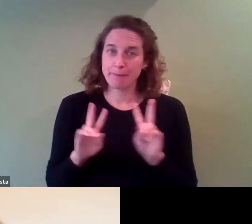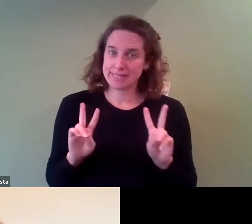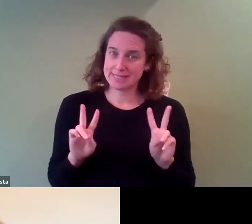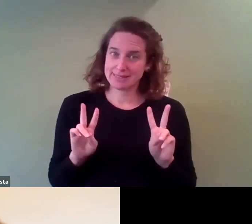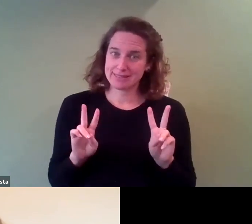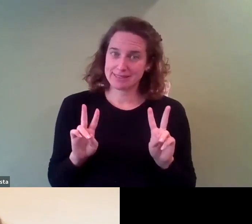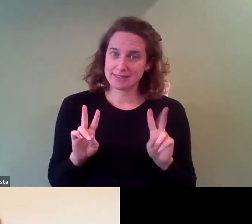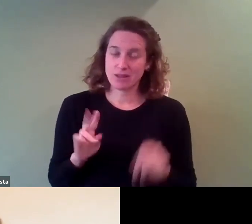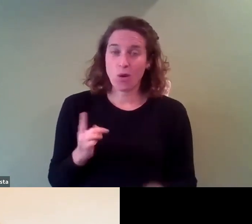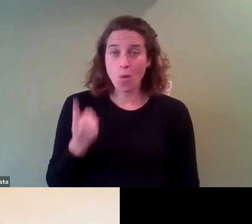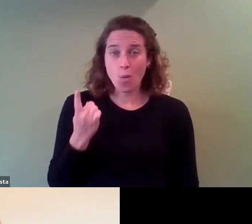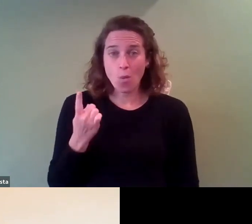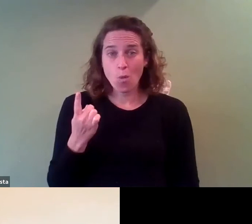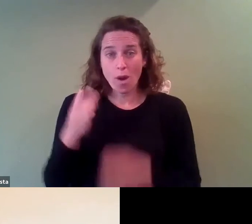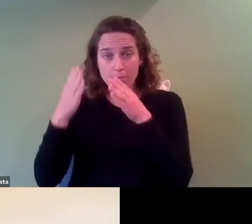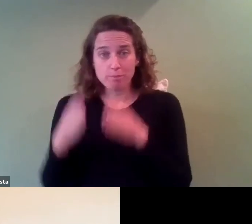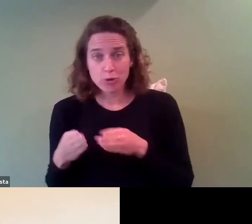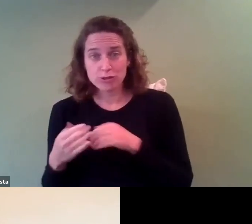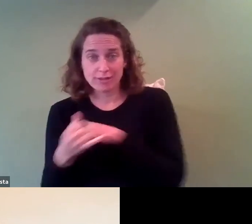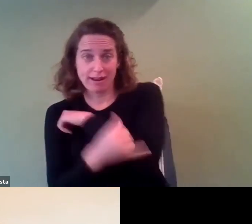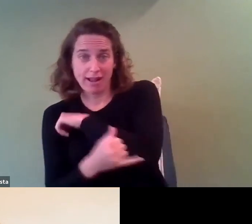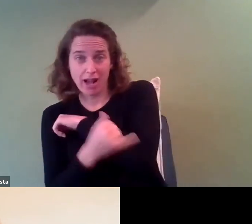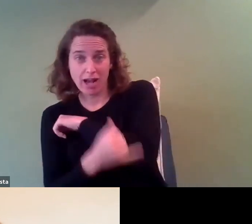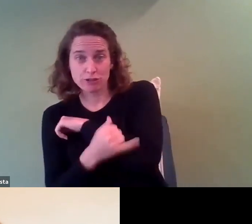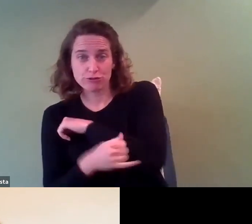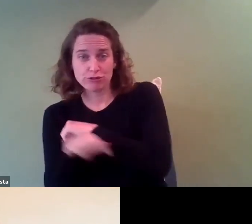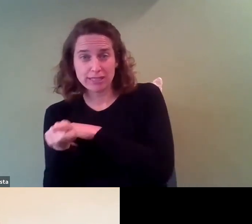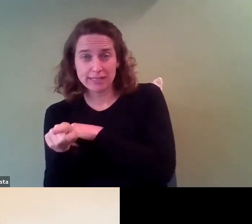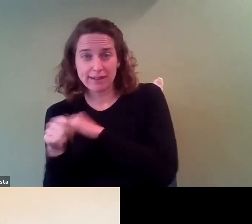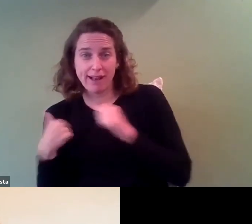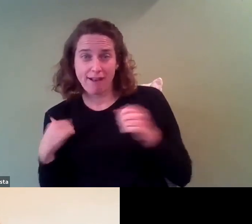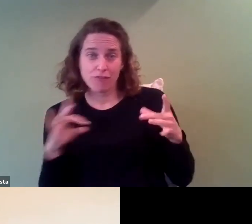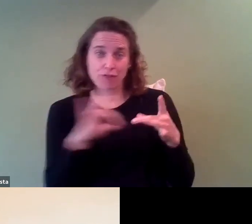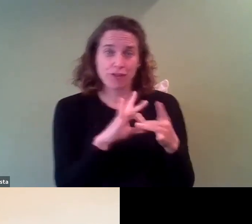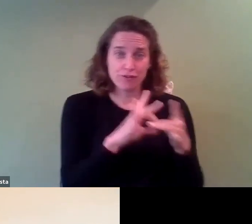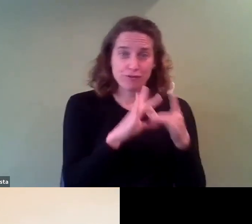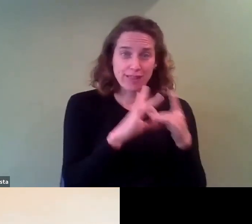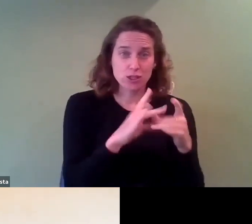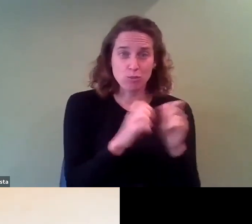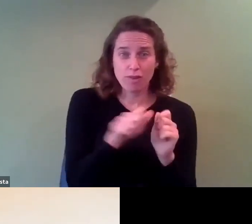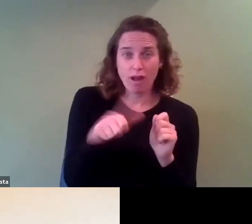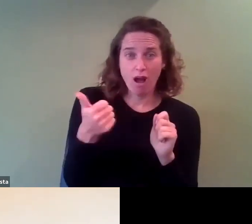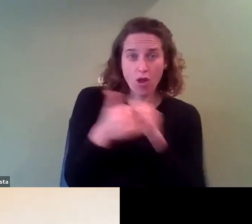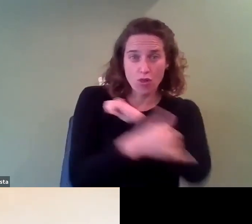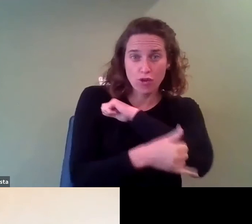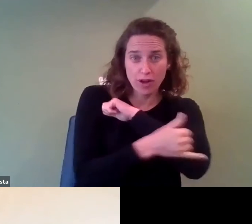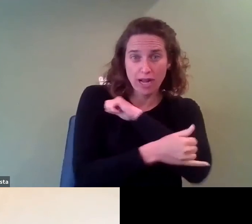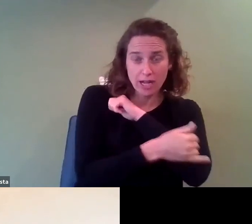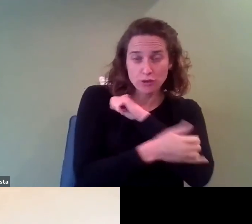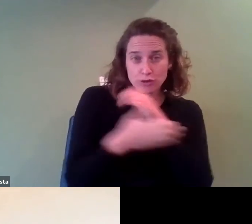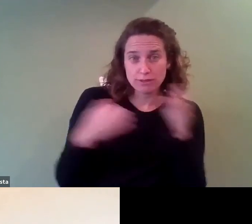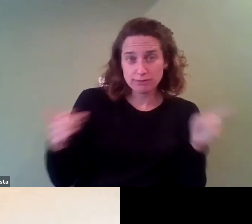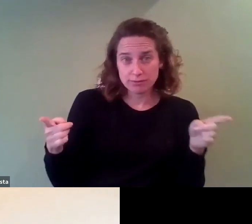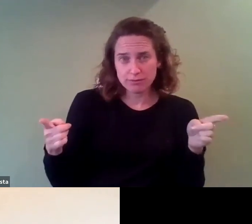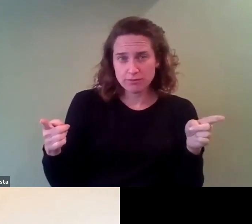one country is in a social media relationship with someone in another country and their leaders basically say,